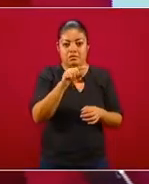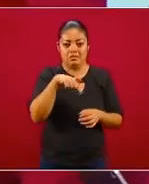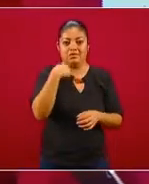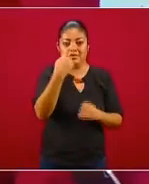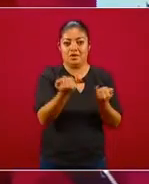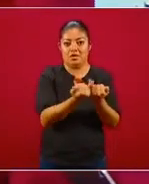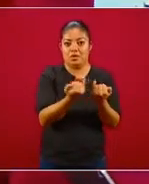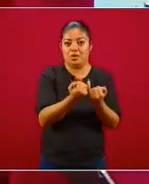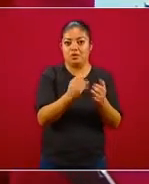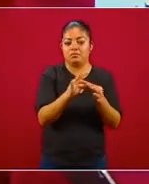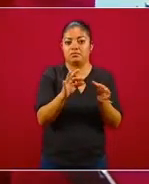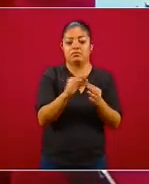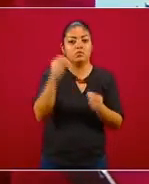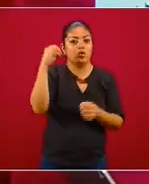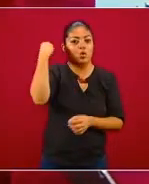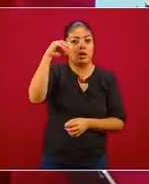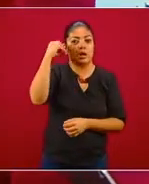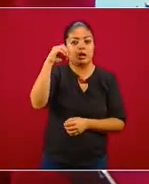projection doesn't